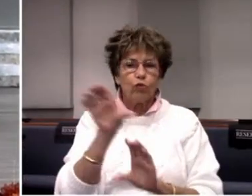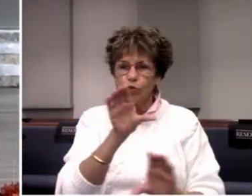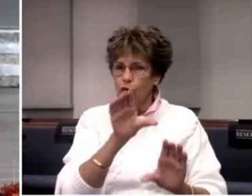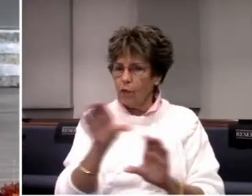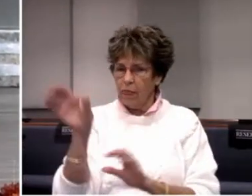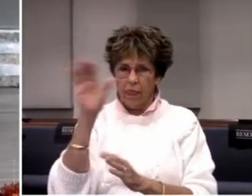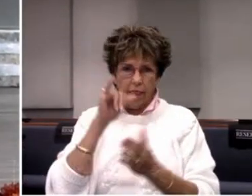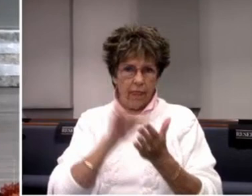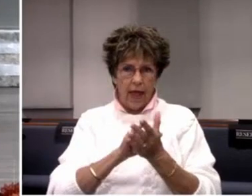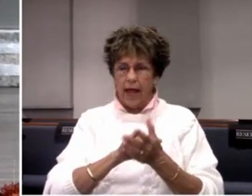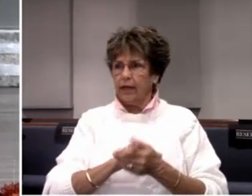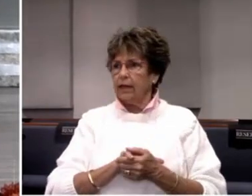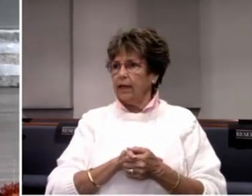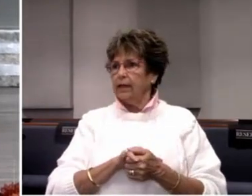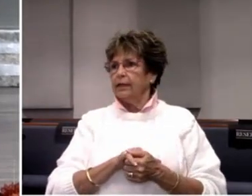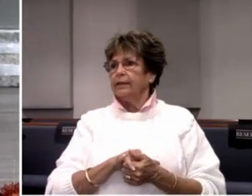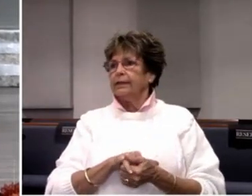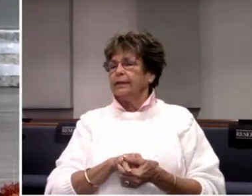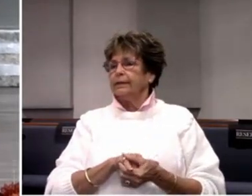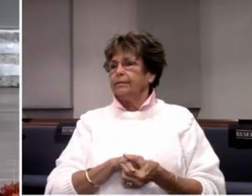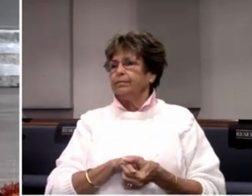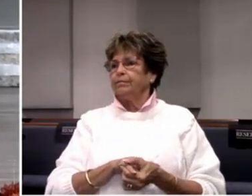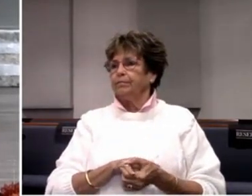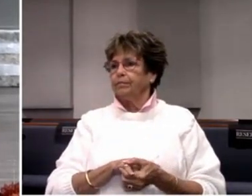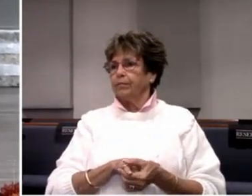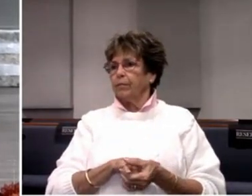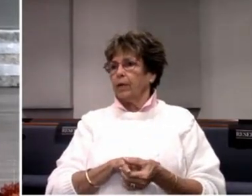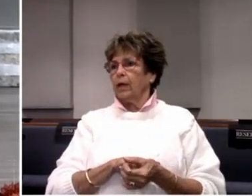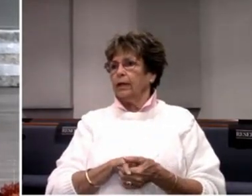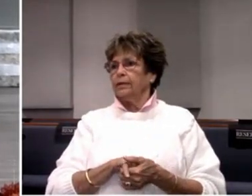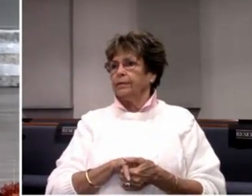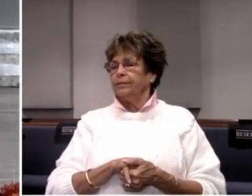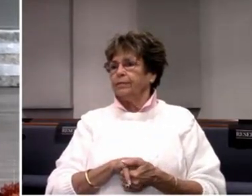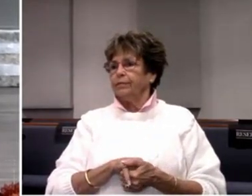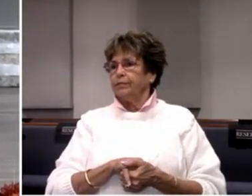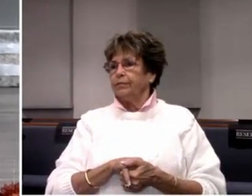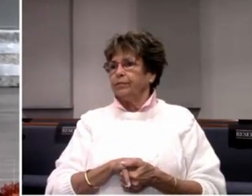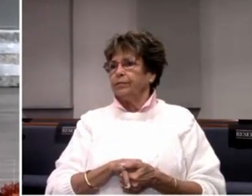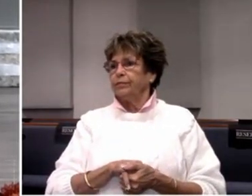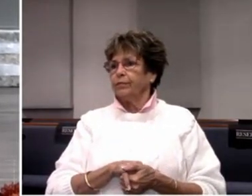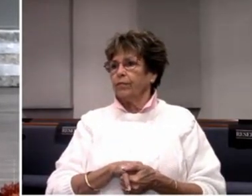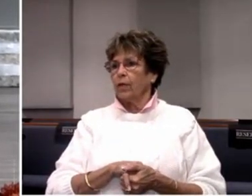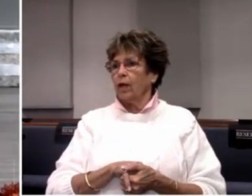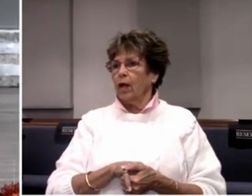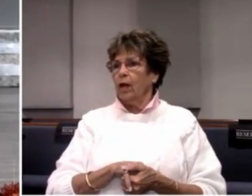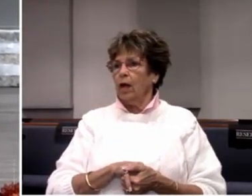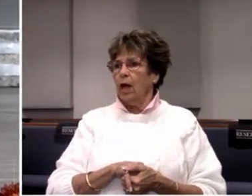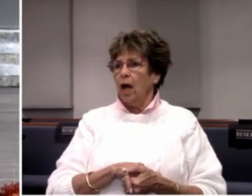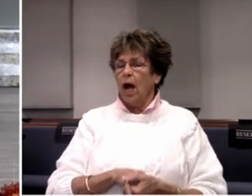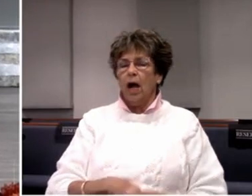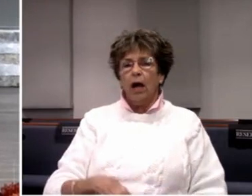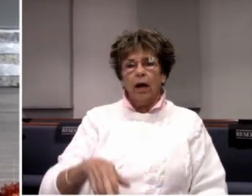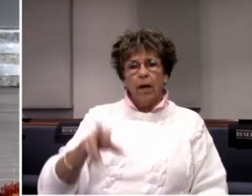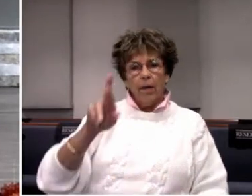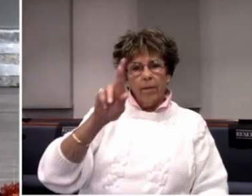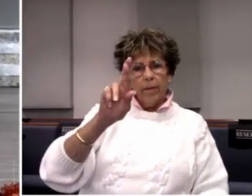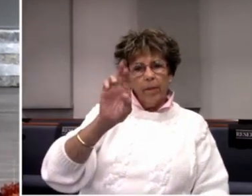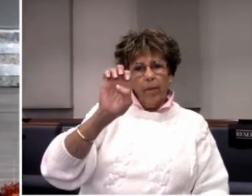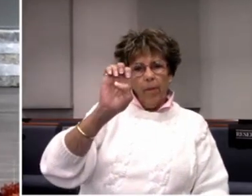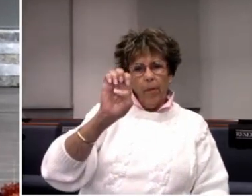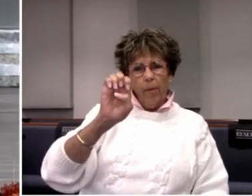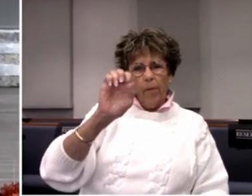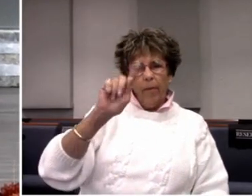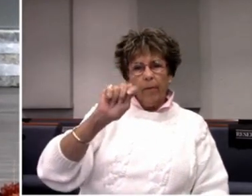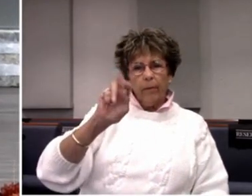used as a reward for work that's been done, but it's also sometimes used in retribution